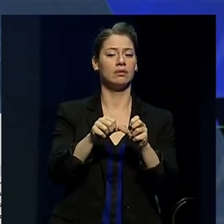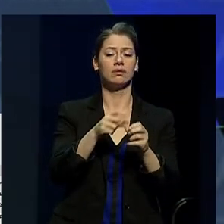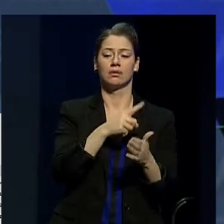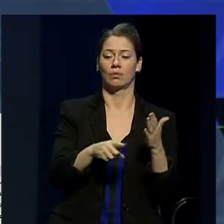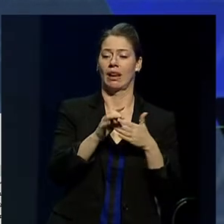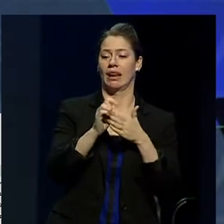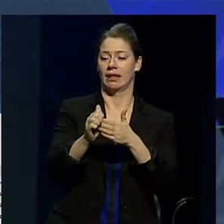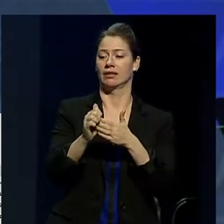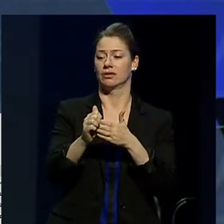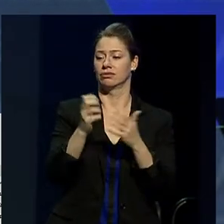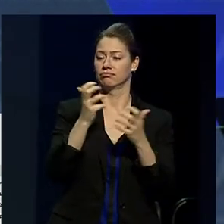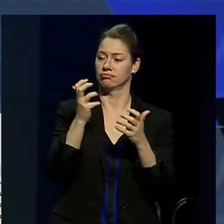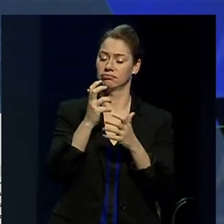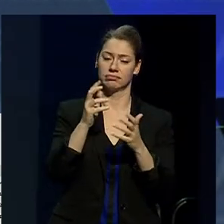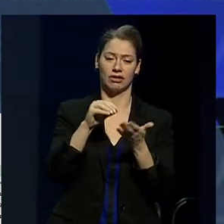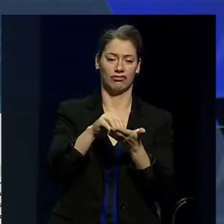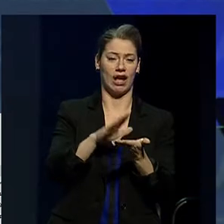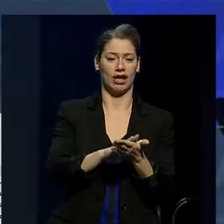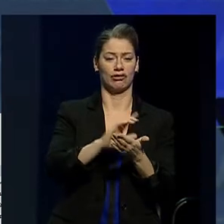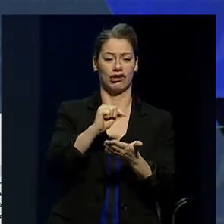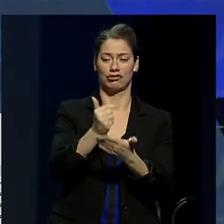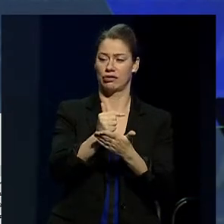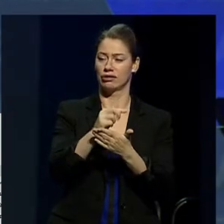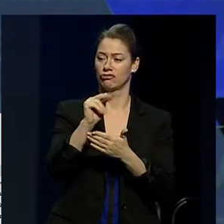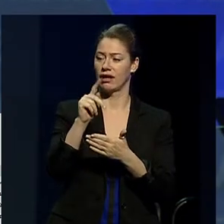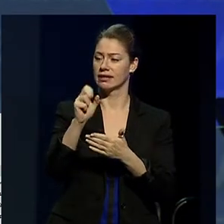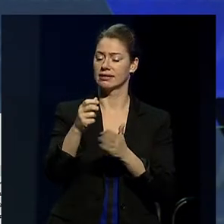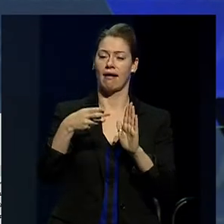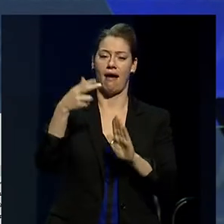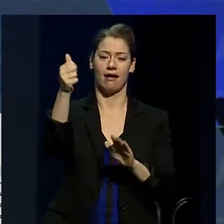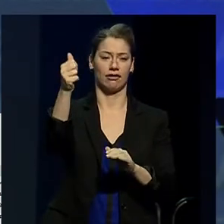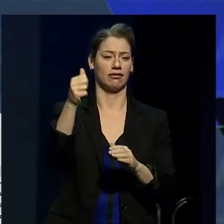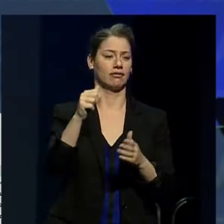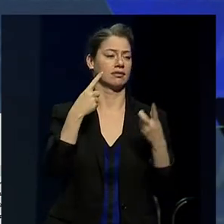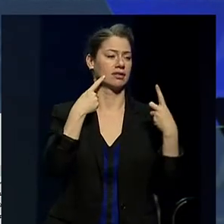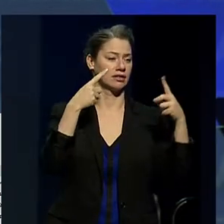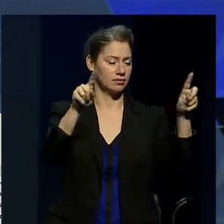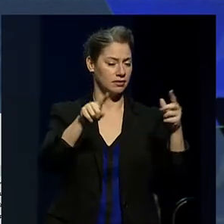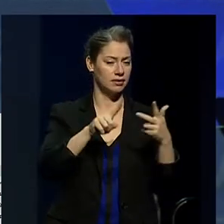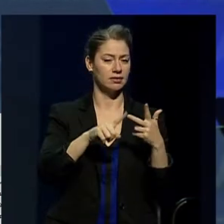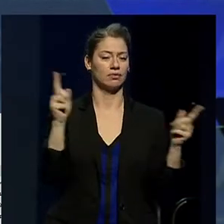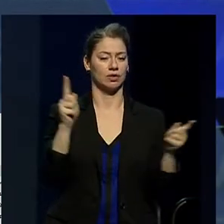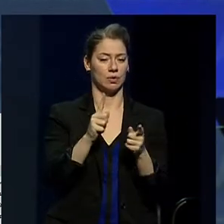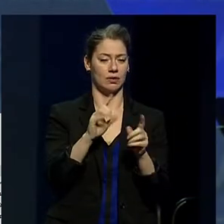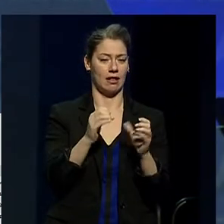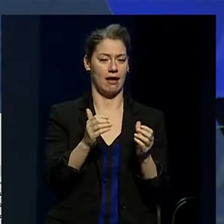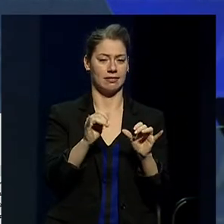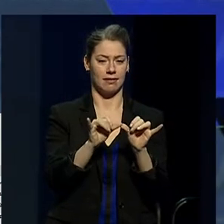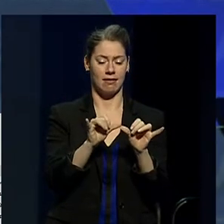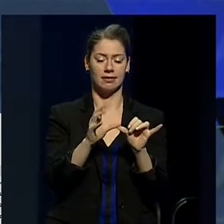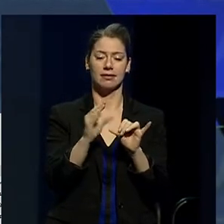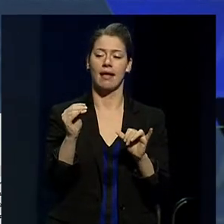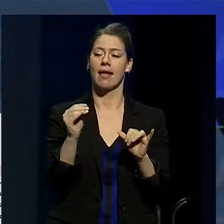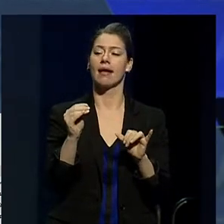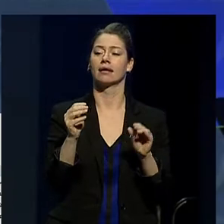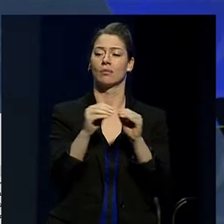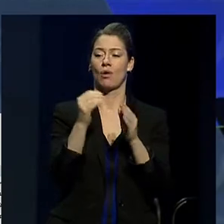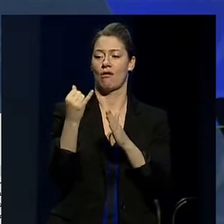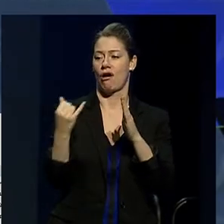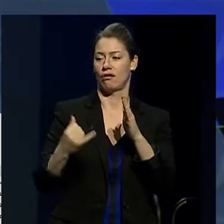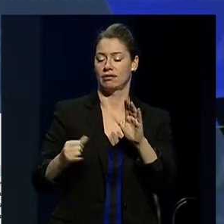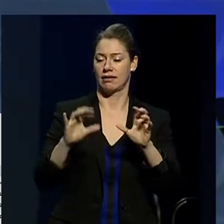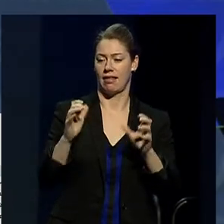rates, higher academic achievement, reduced class sizes, and return of classes in the arts